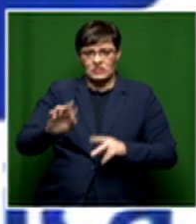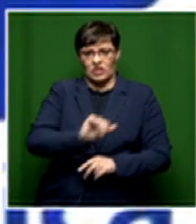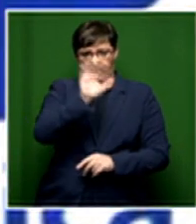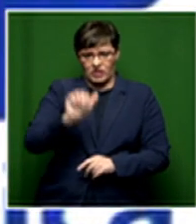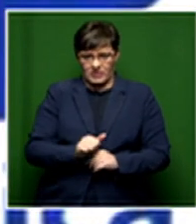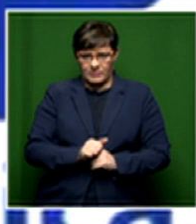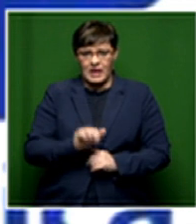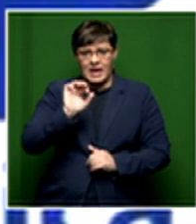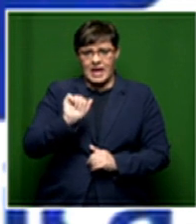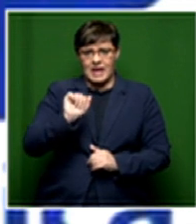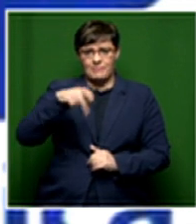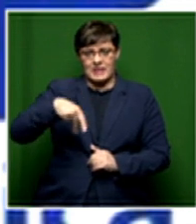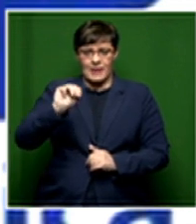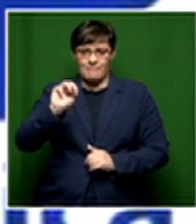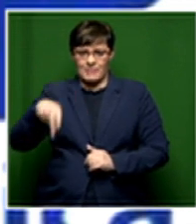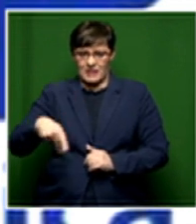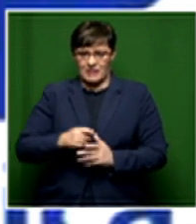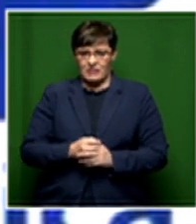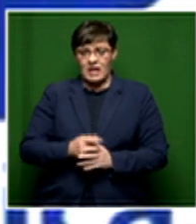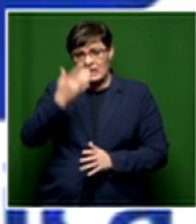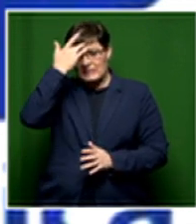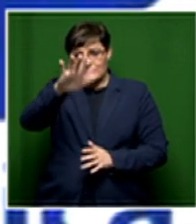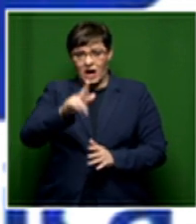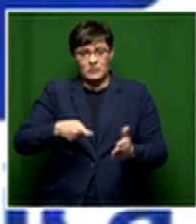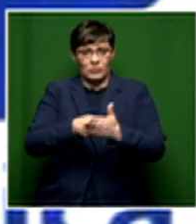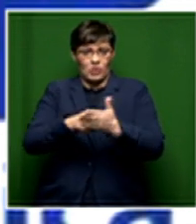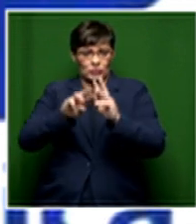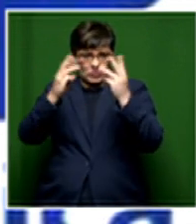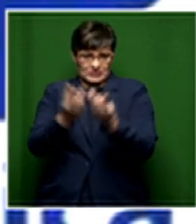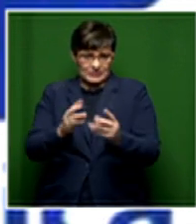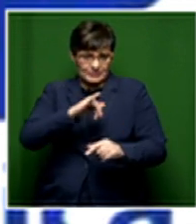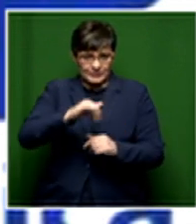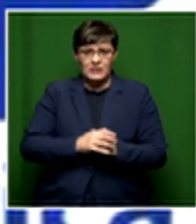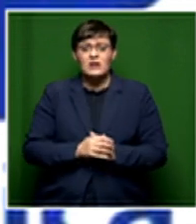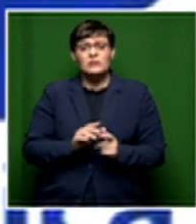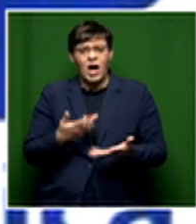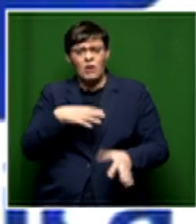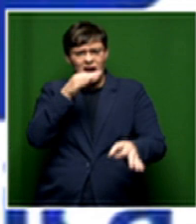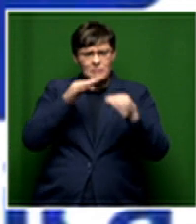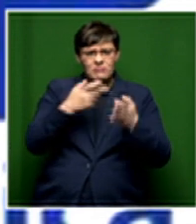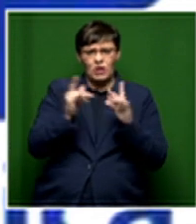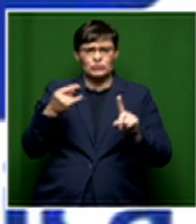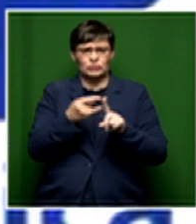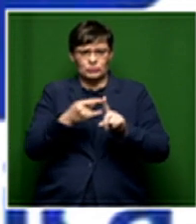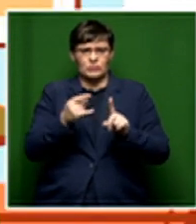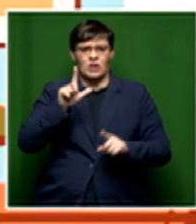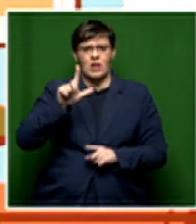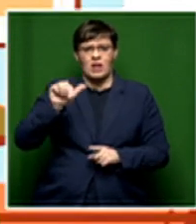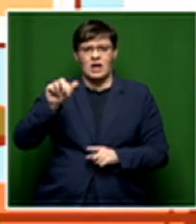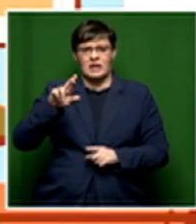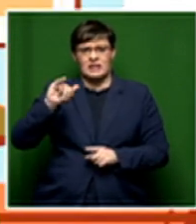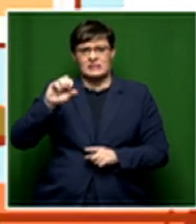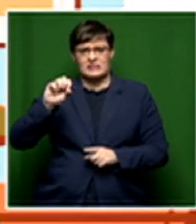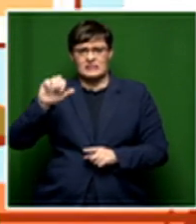Africa, APMP, and the Smart Procurement World. To help us unpack this, we are joined via Zoom by Larissa Cornelius,